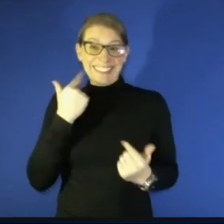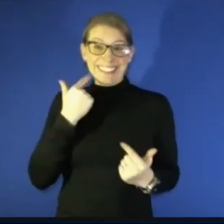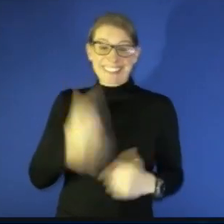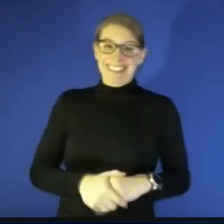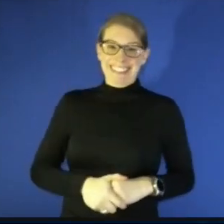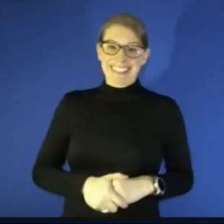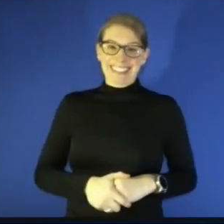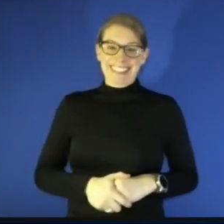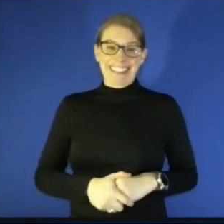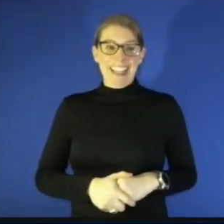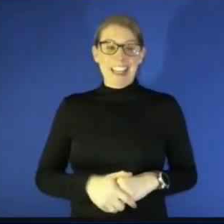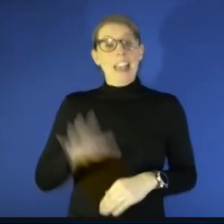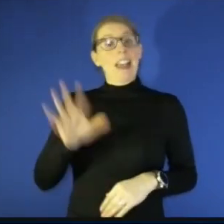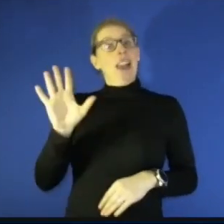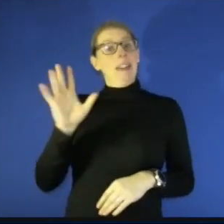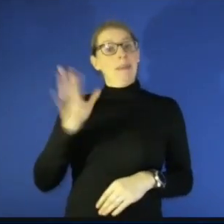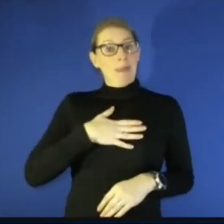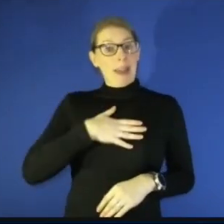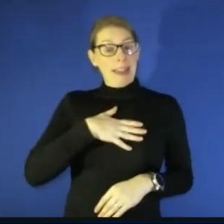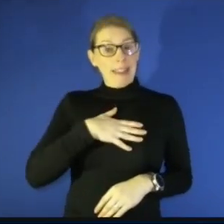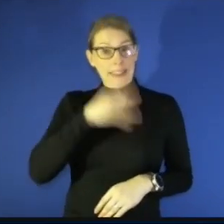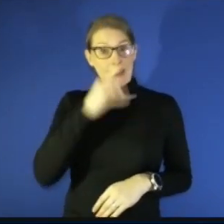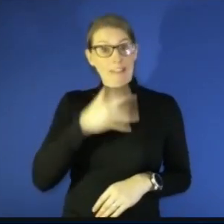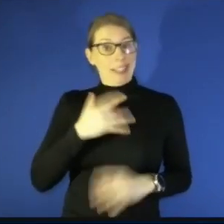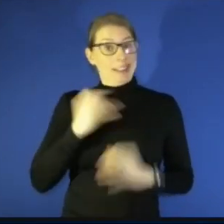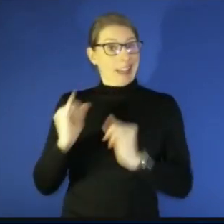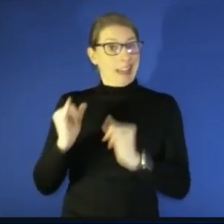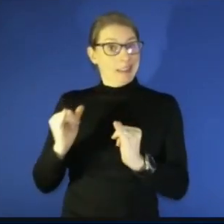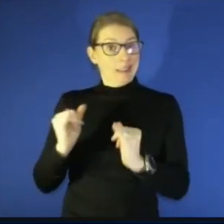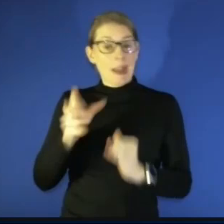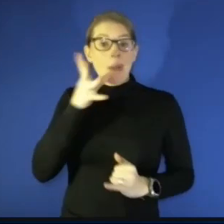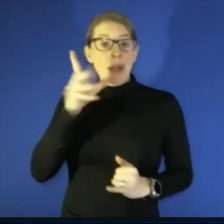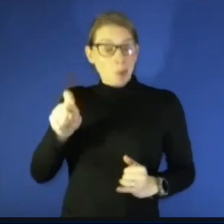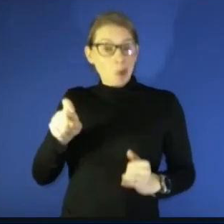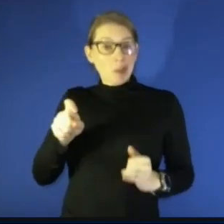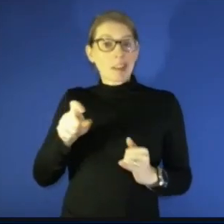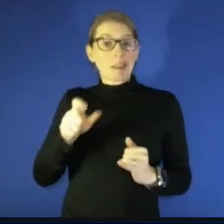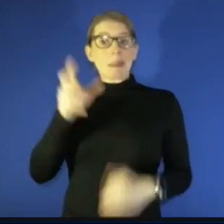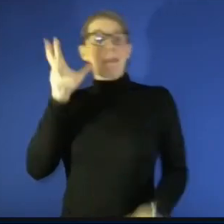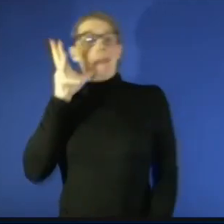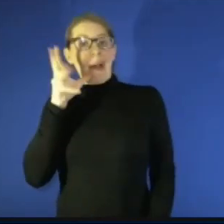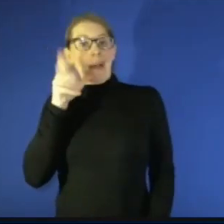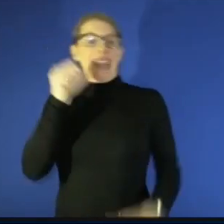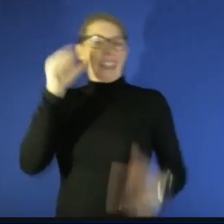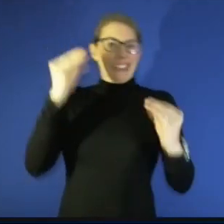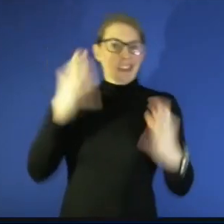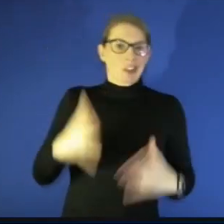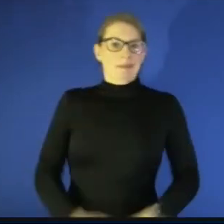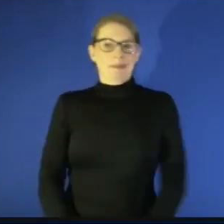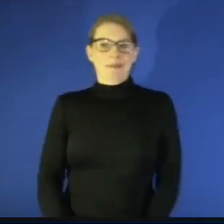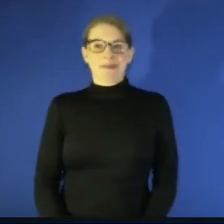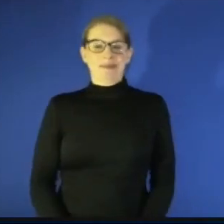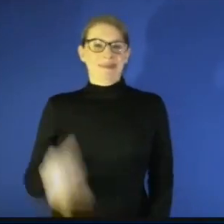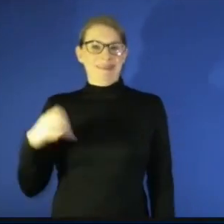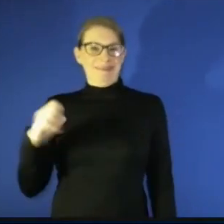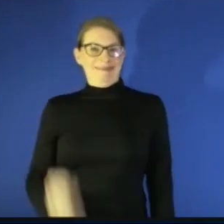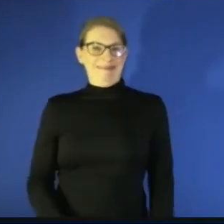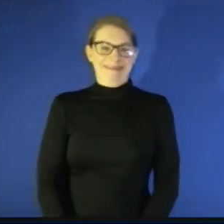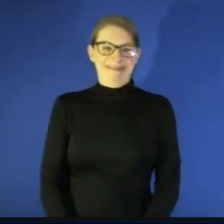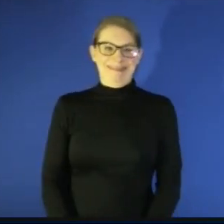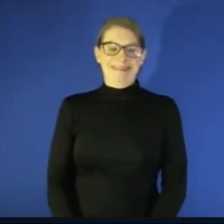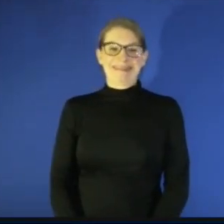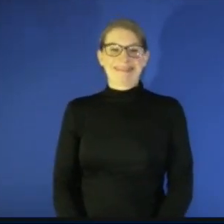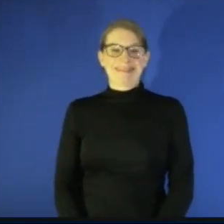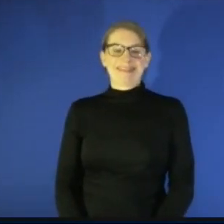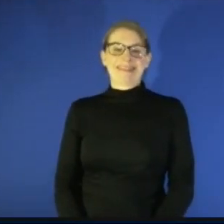Hey, my kids feel the same way. I get it. That's okay. Moms are supposed to be moms, not teachers. So Yes. Good to know.